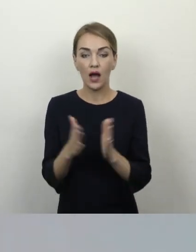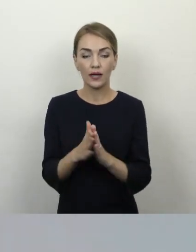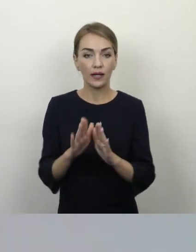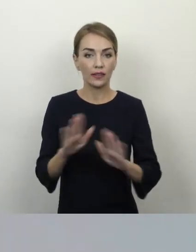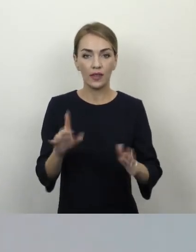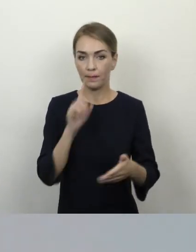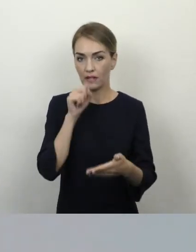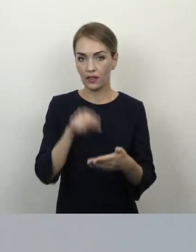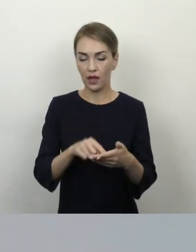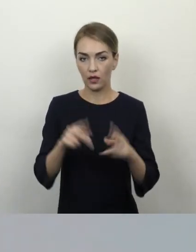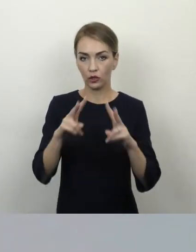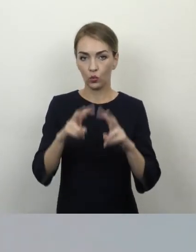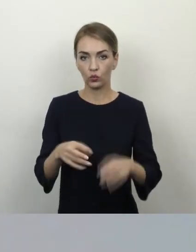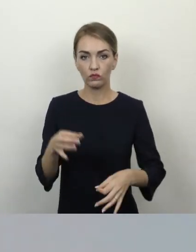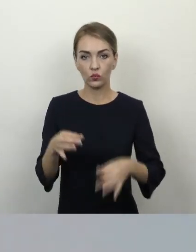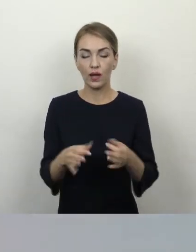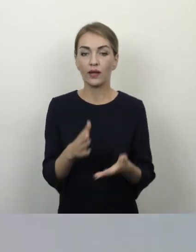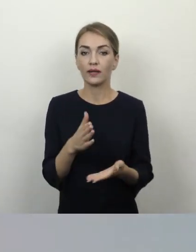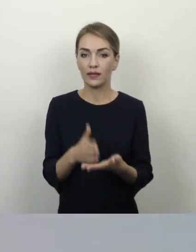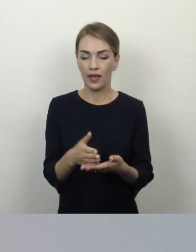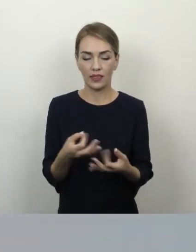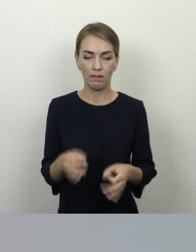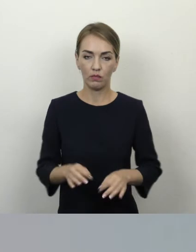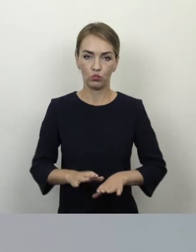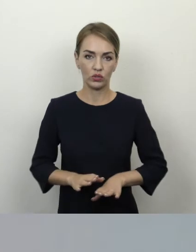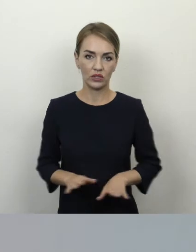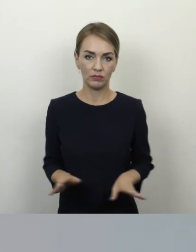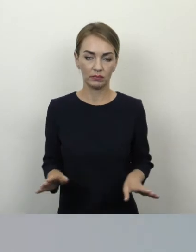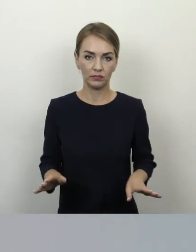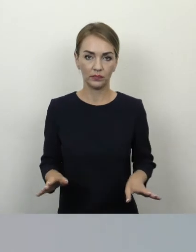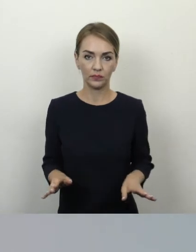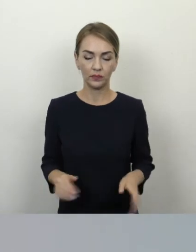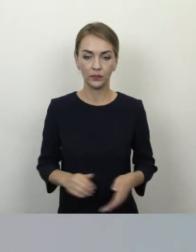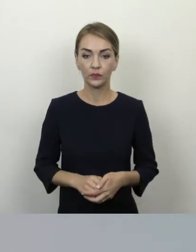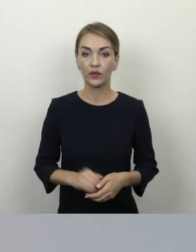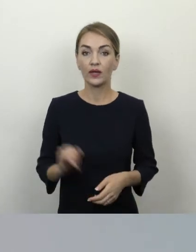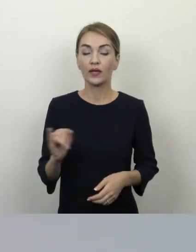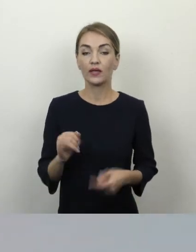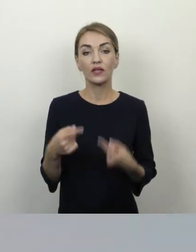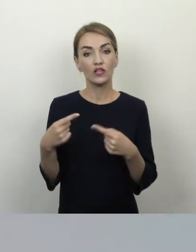of the districts that cannot be even heard by the courts, which is inadmissible, of course.